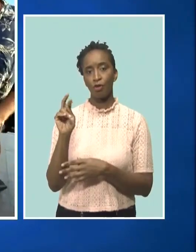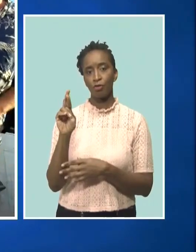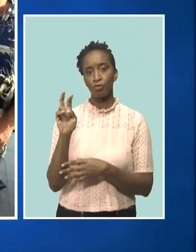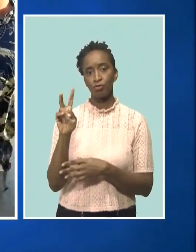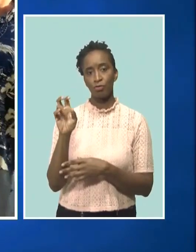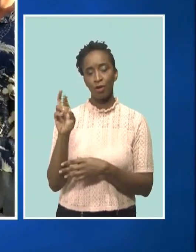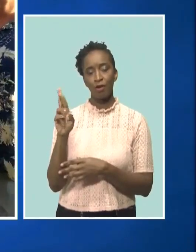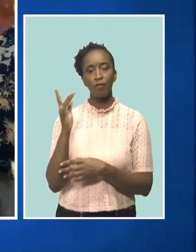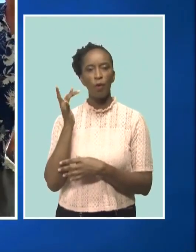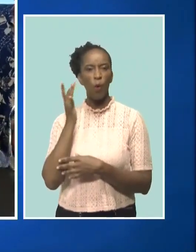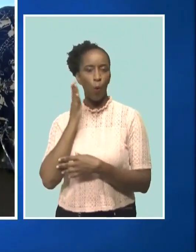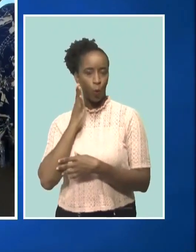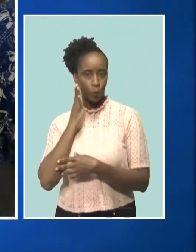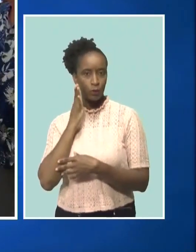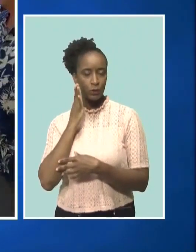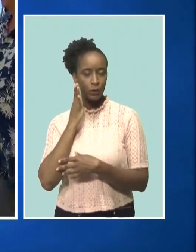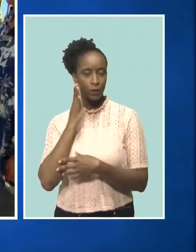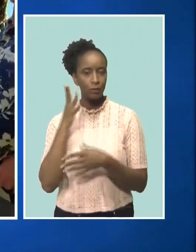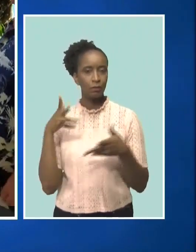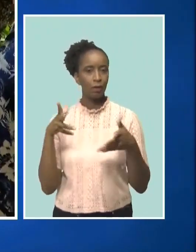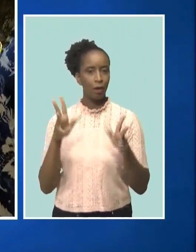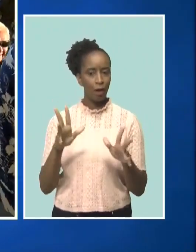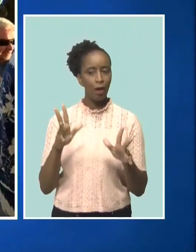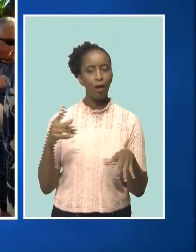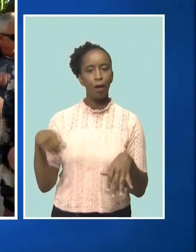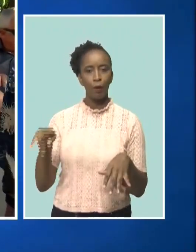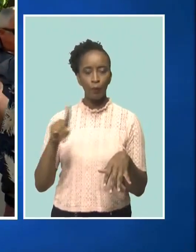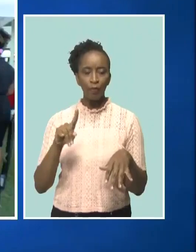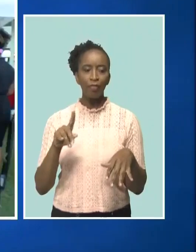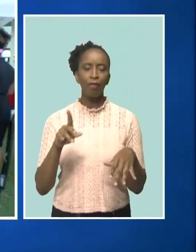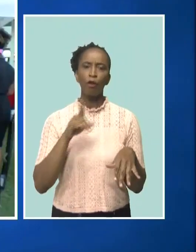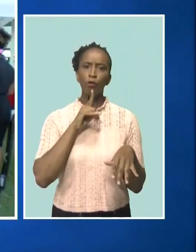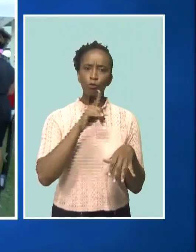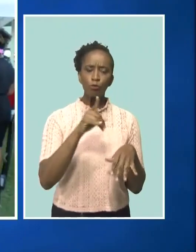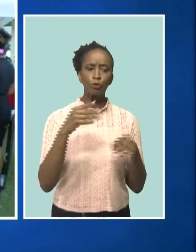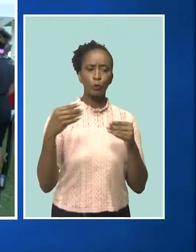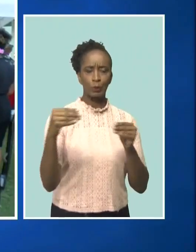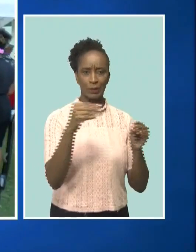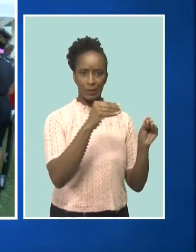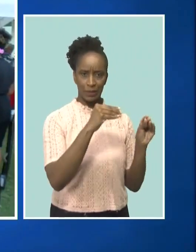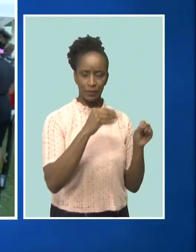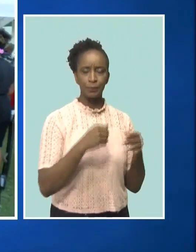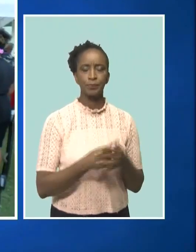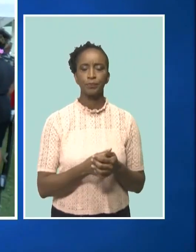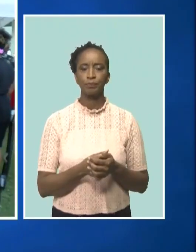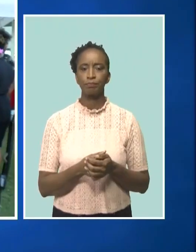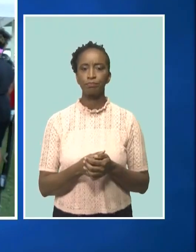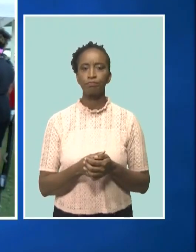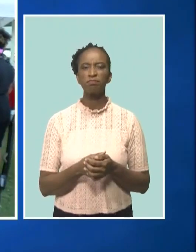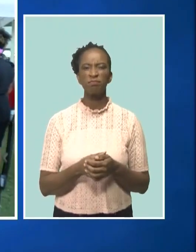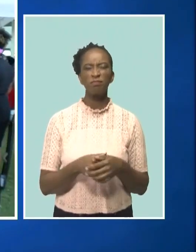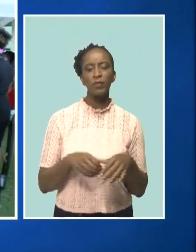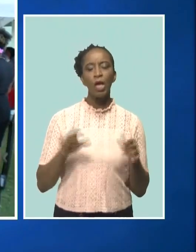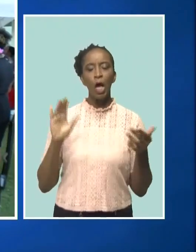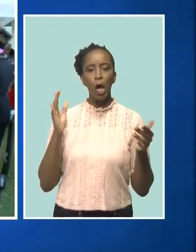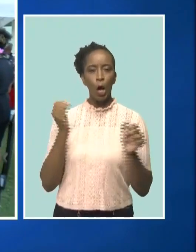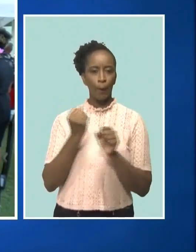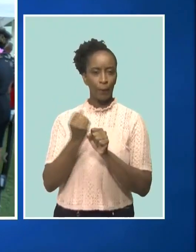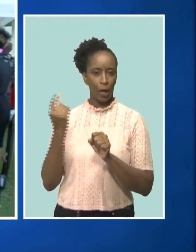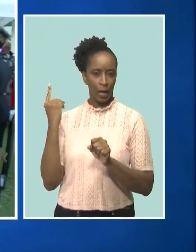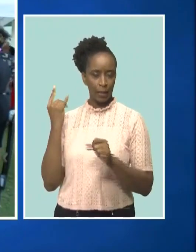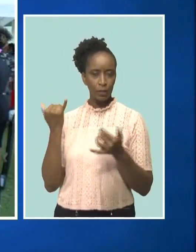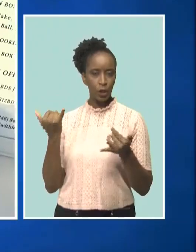terms as they prepare to take their places in the industry. This year we've expanded a bit. Last year it was strictly those